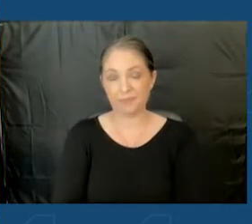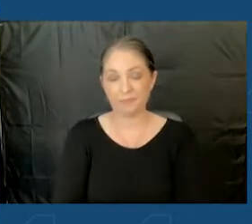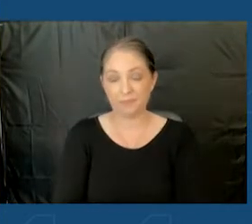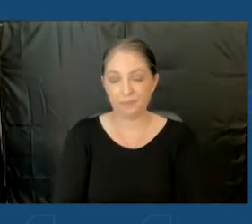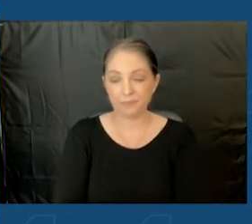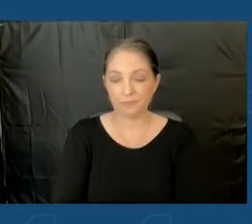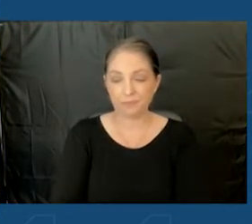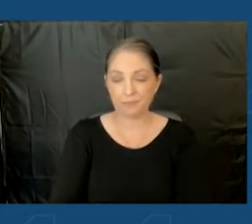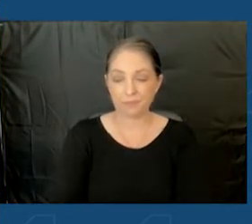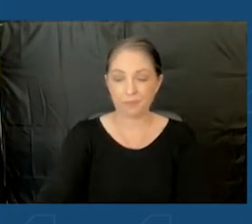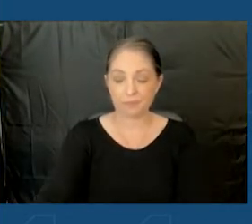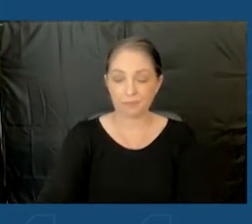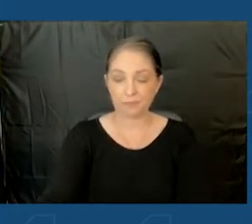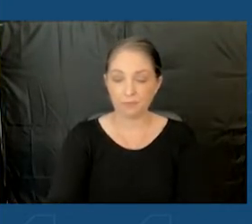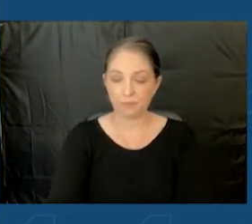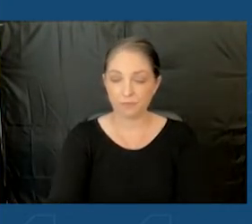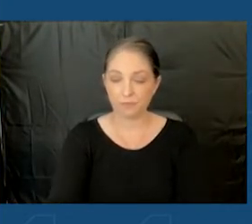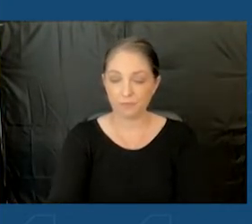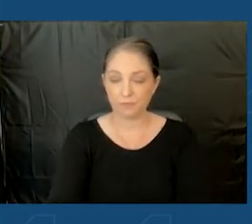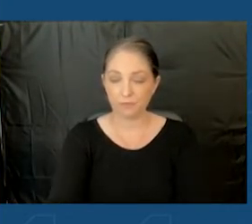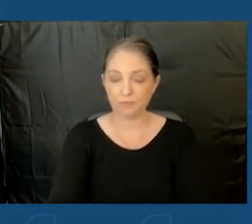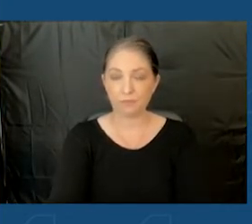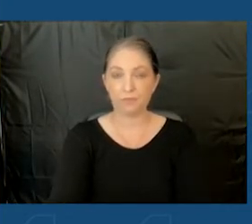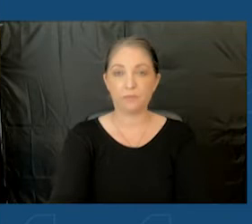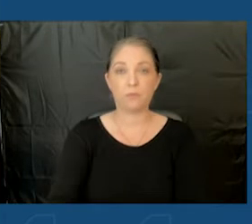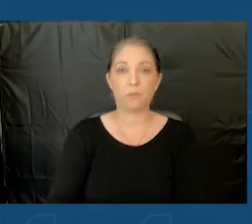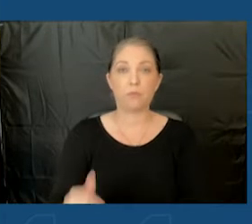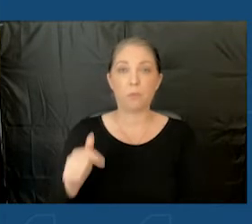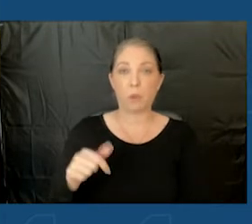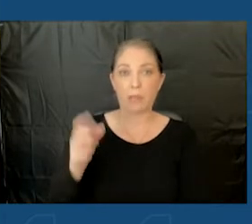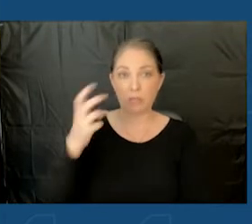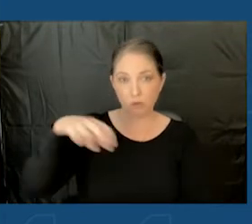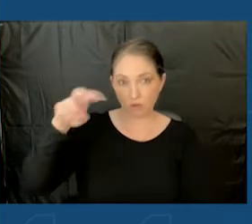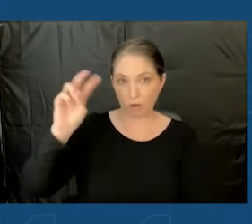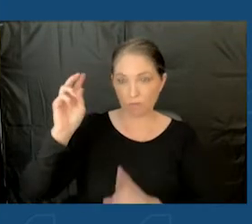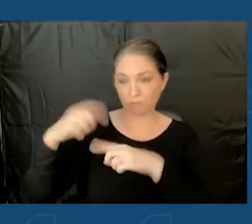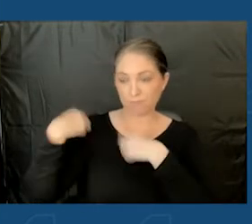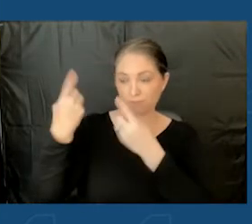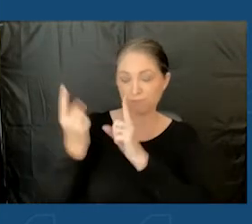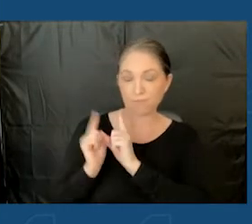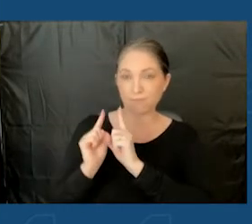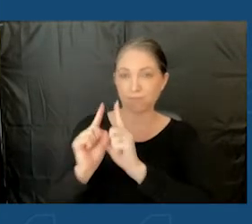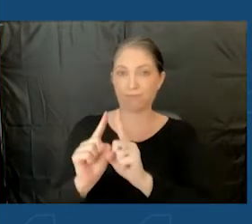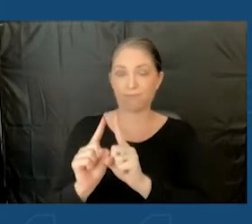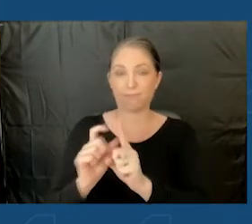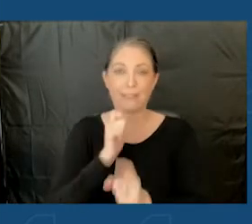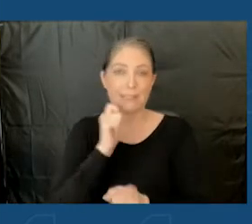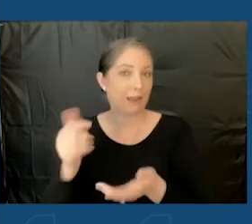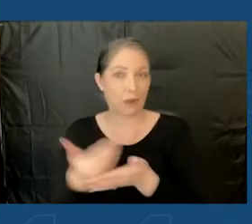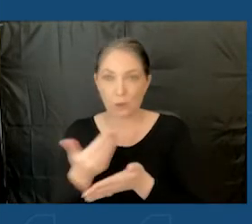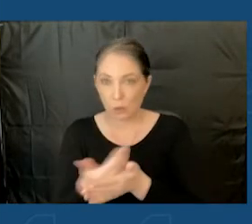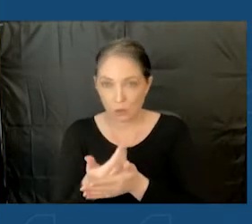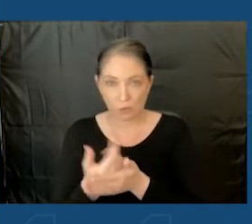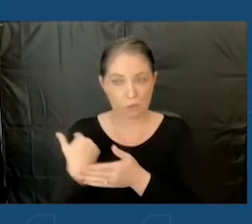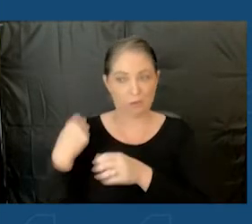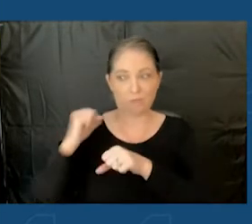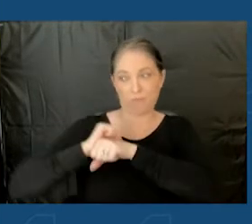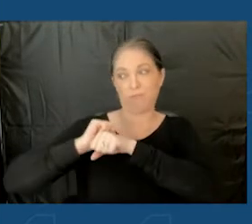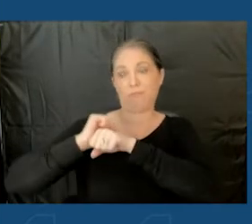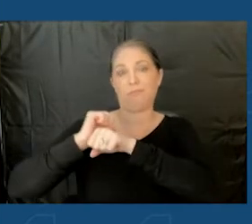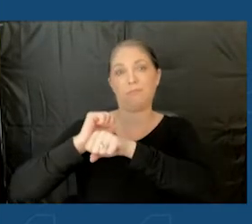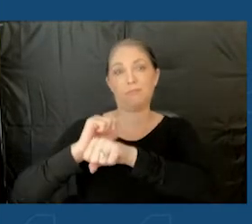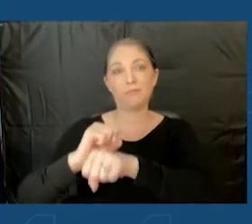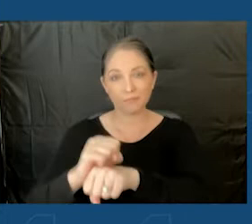So we've been on this journey together. This is not a new event for us. It's something we've been talking about and working on for years. And so all it